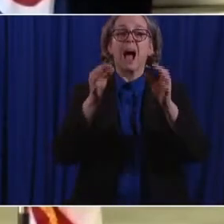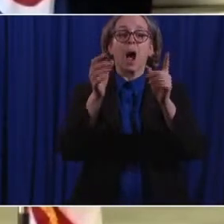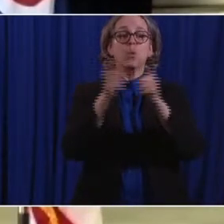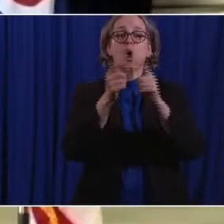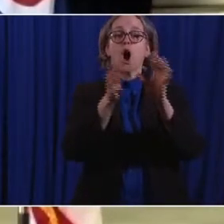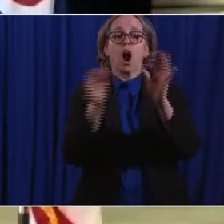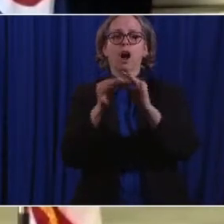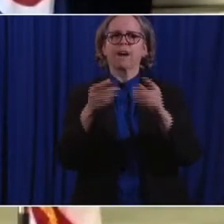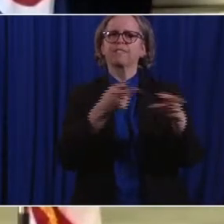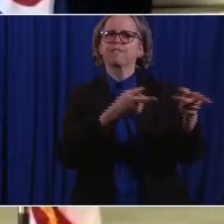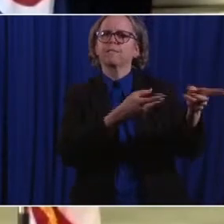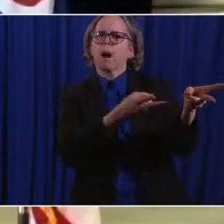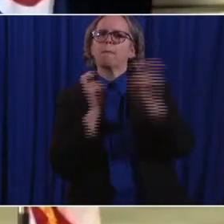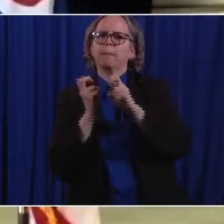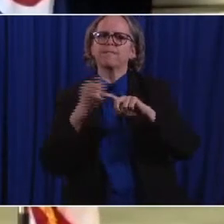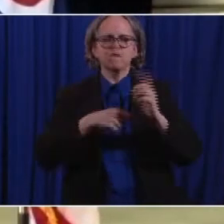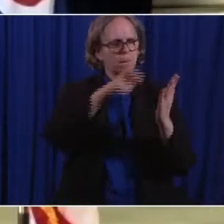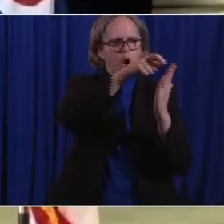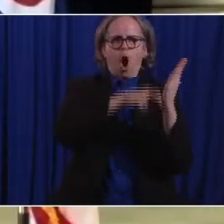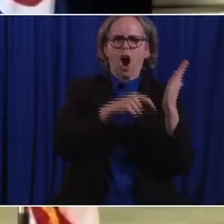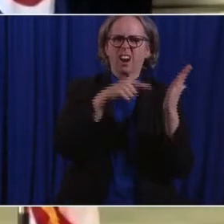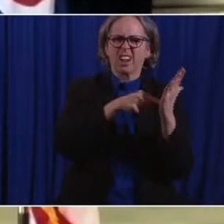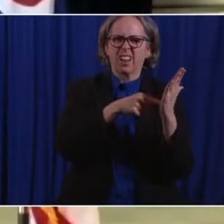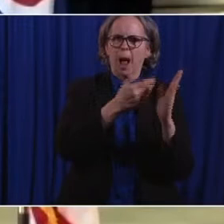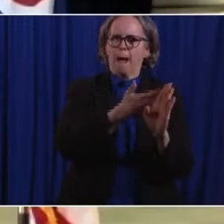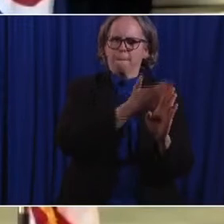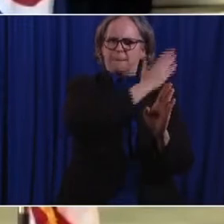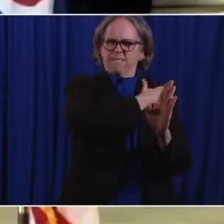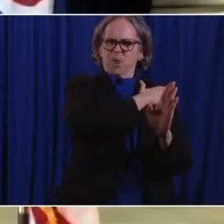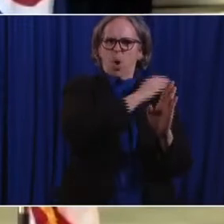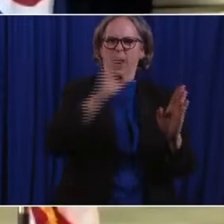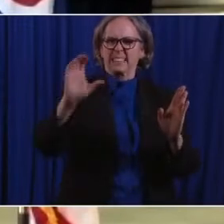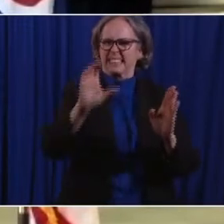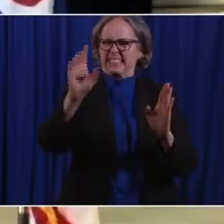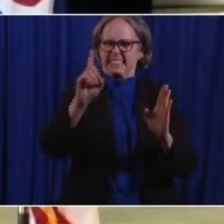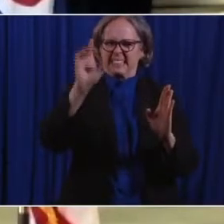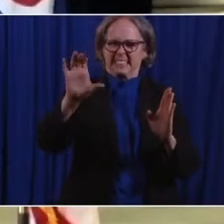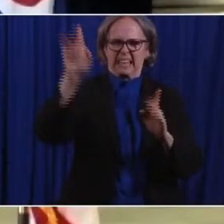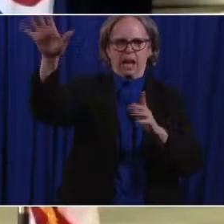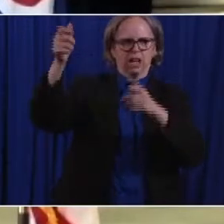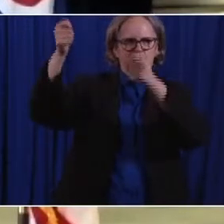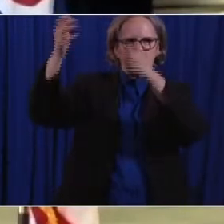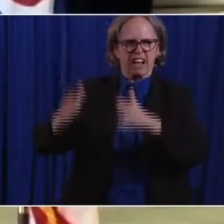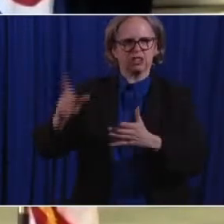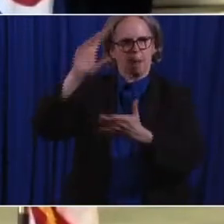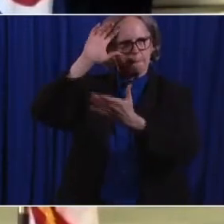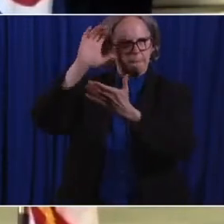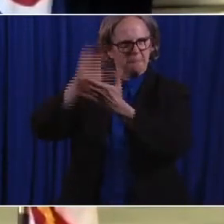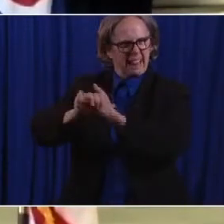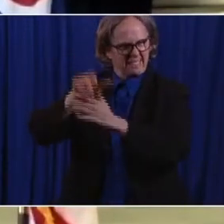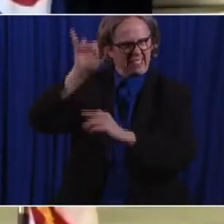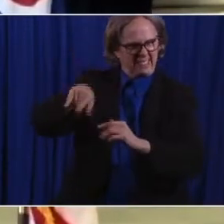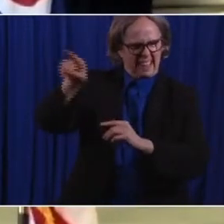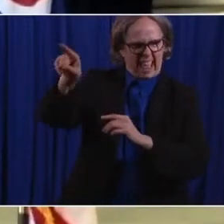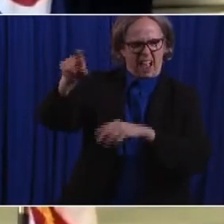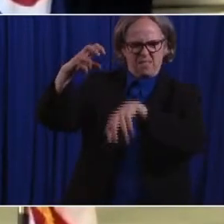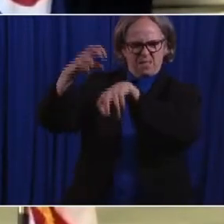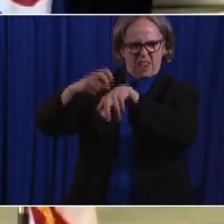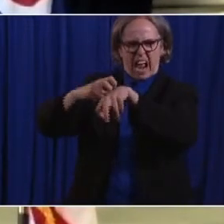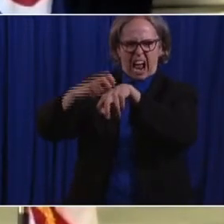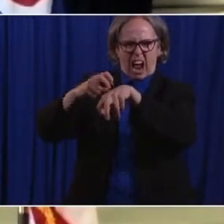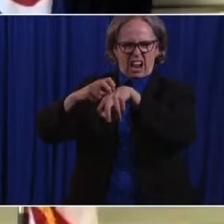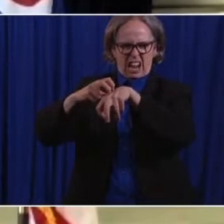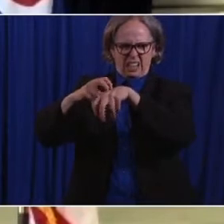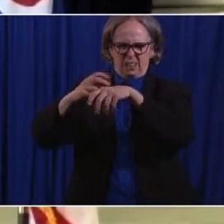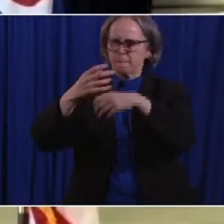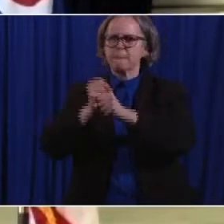the ex-CDC director believed that the coronavirus originated in a Wuhan lab. That was the title of the article.